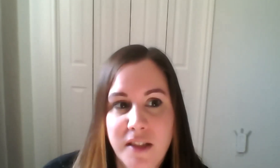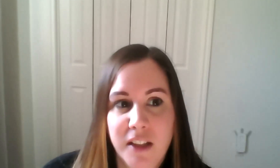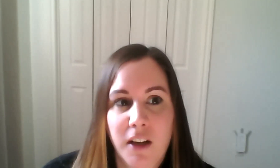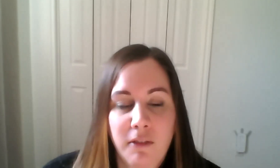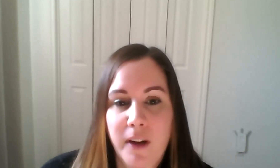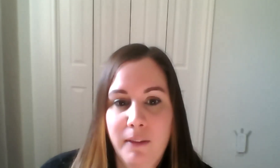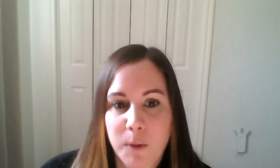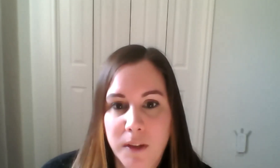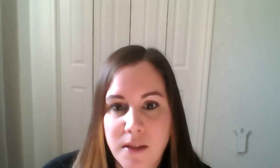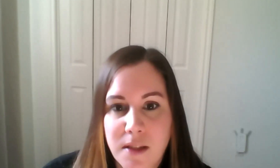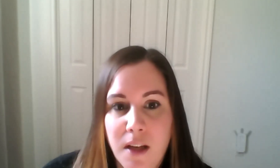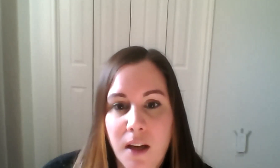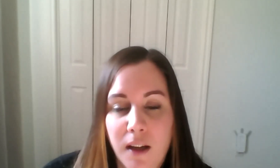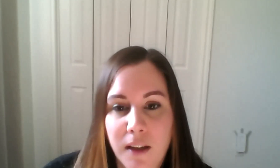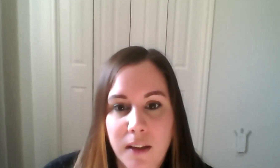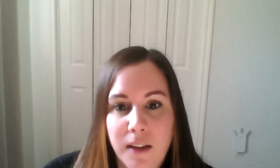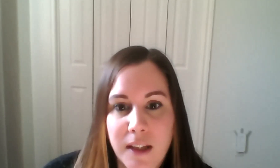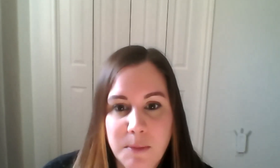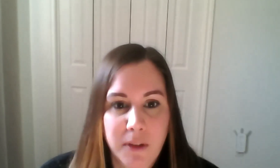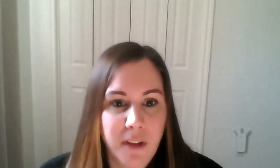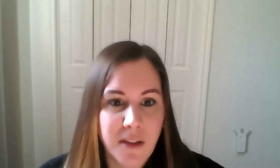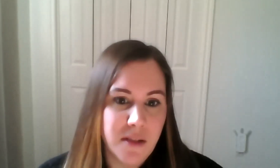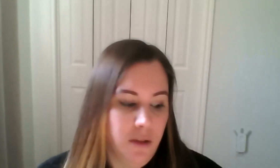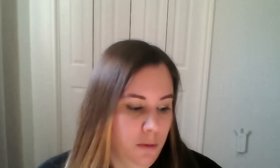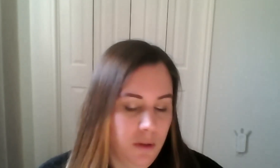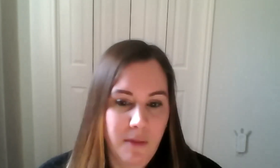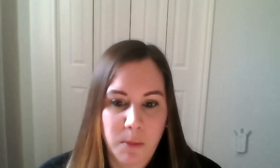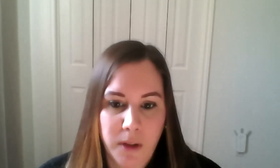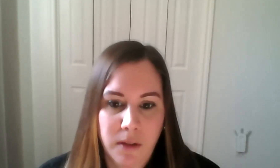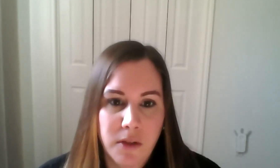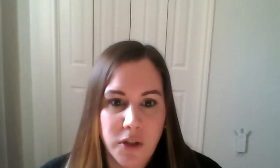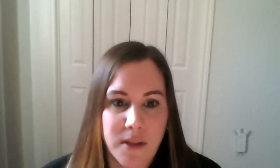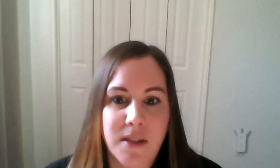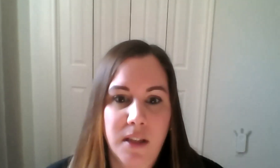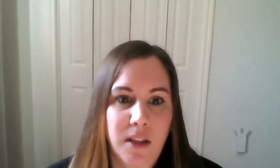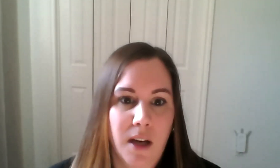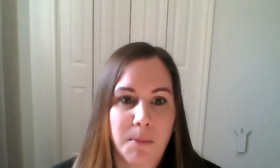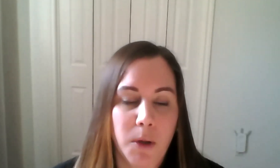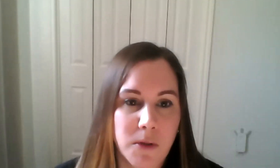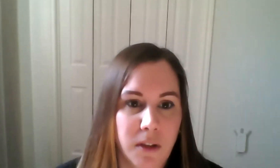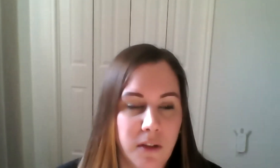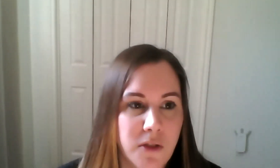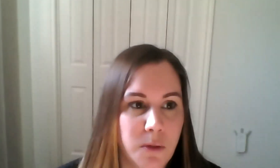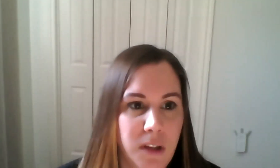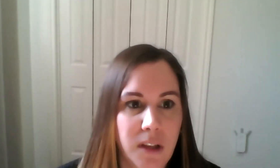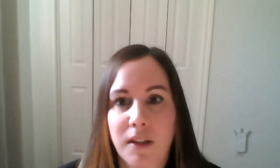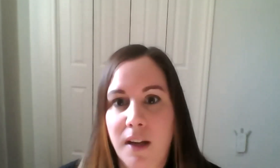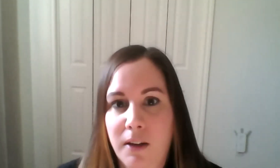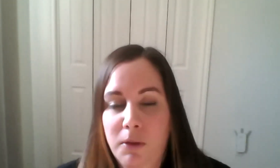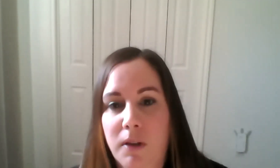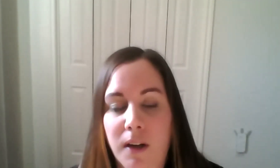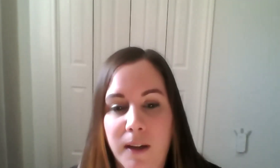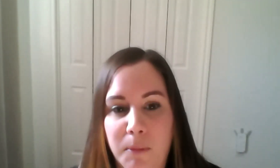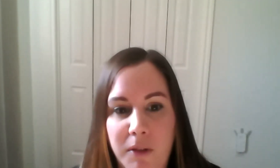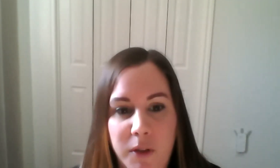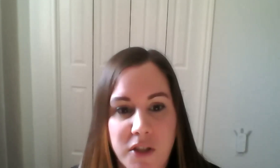better idea of everyone's experience. So everyone should see that post on their screen